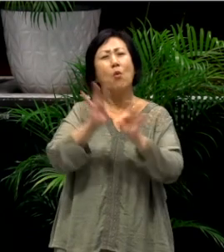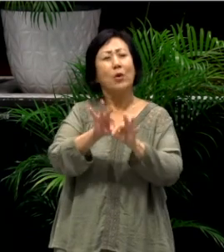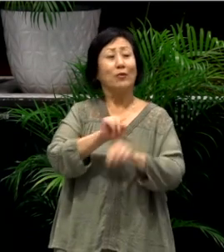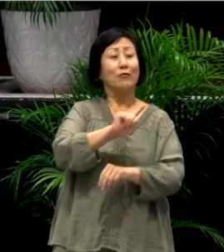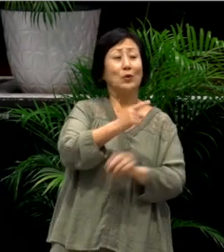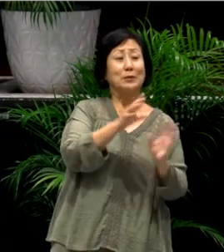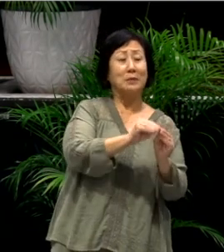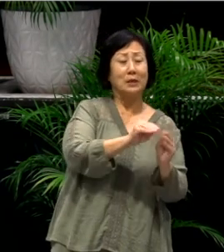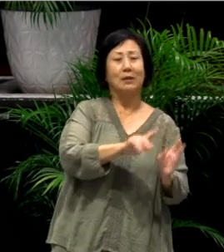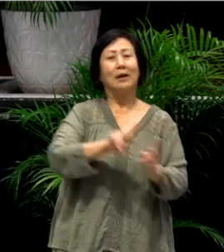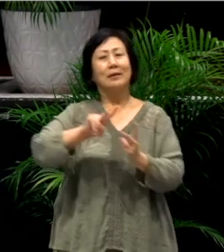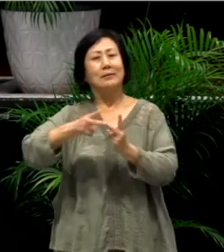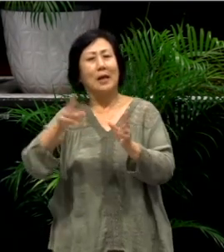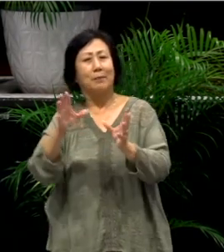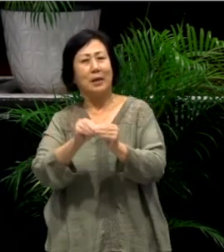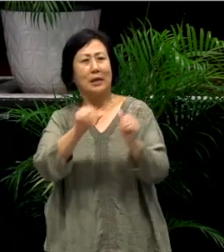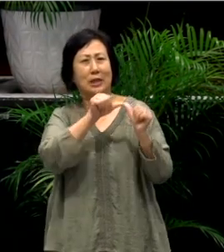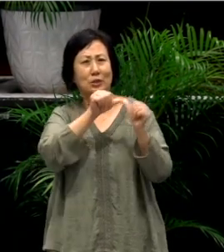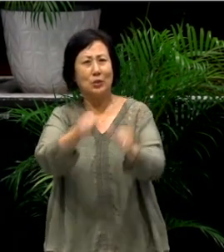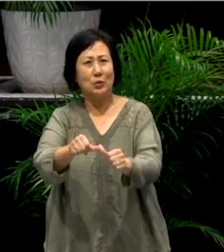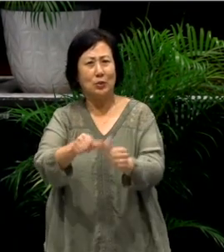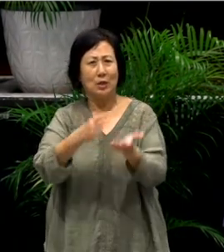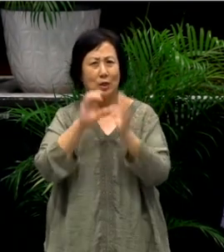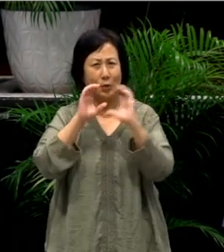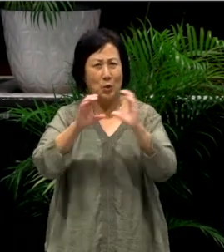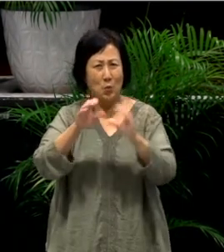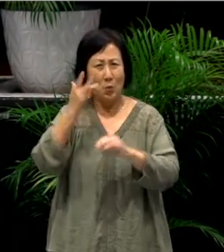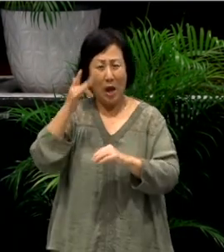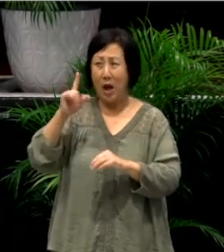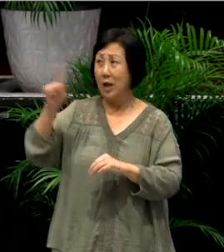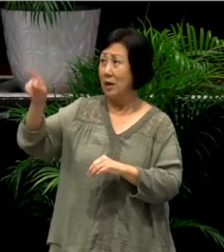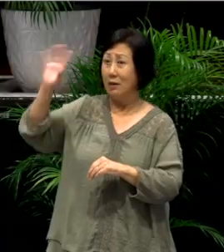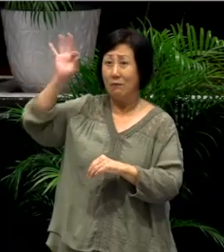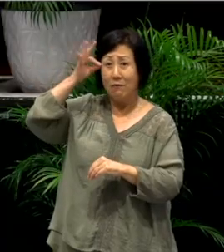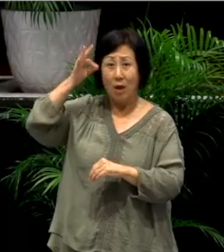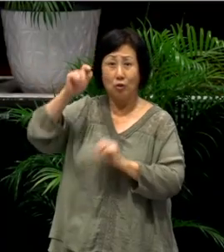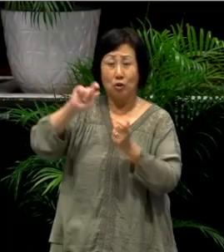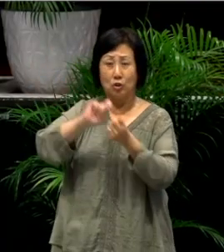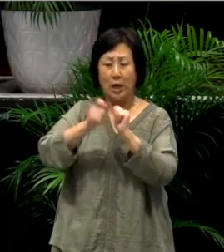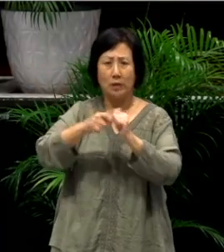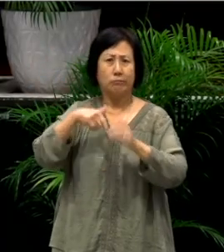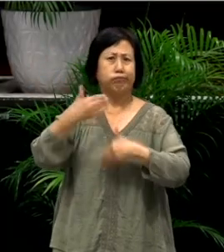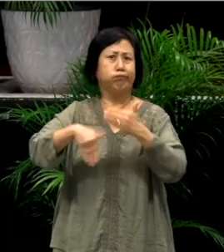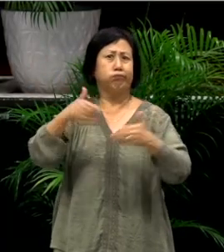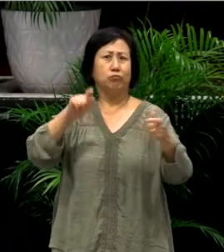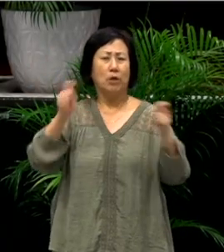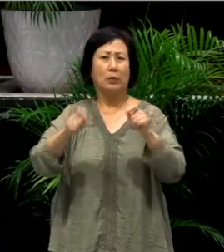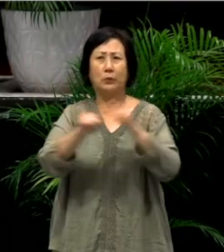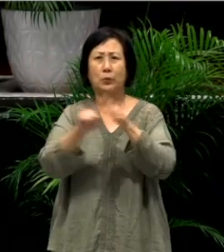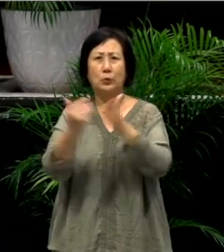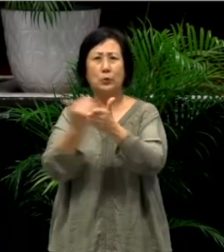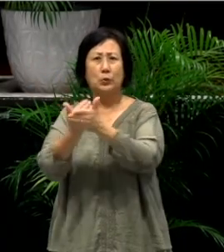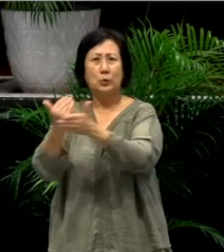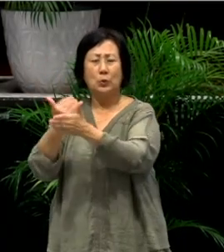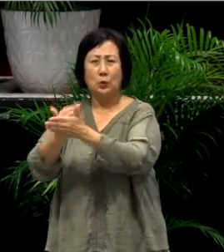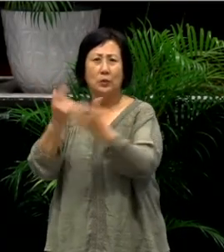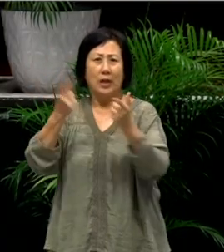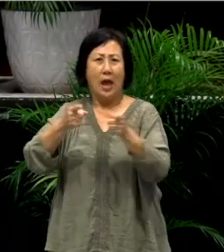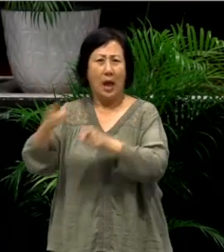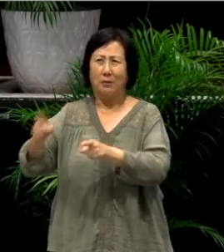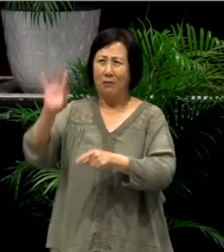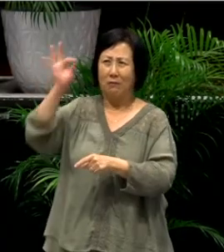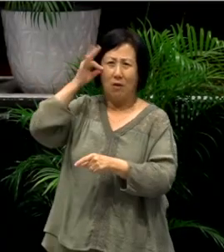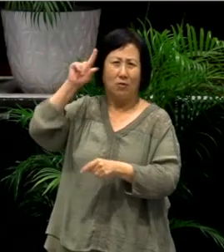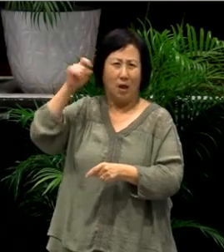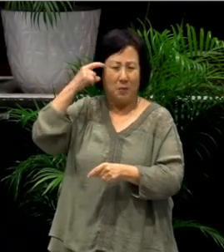to communicate, given the unprecedented speed of change and policy changes that are coming down from the